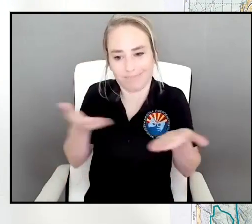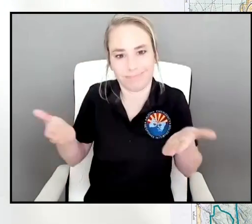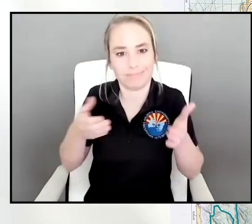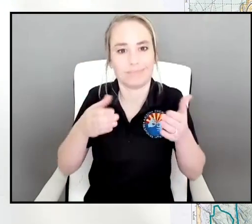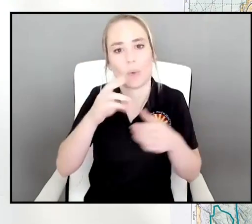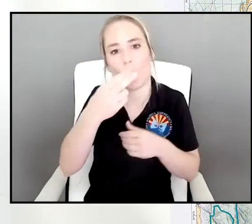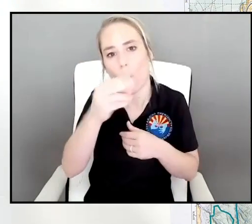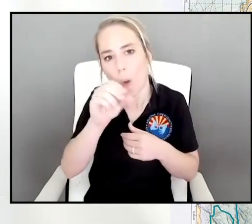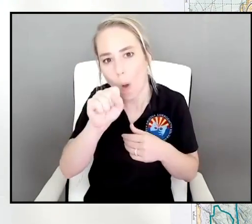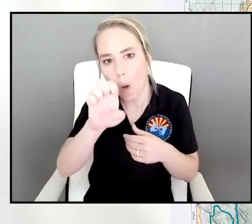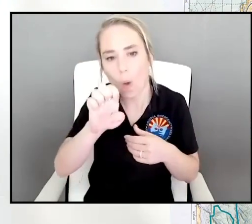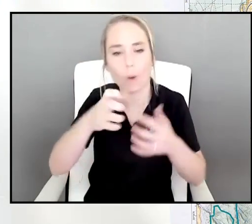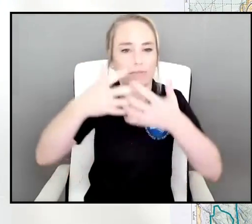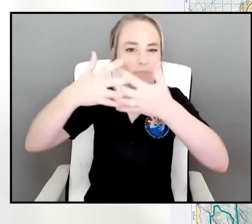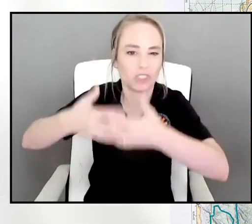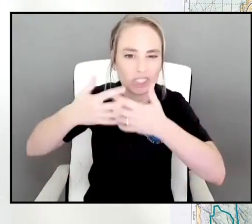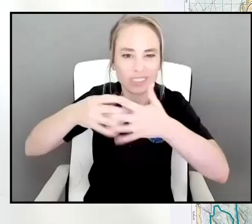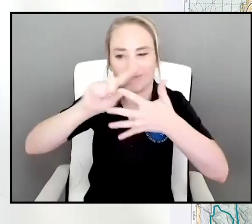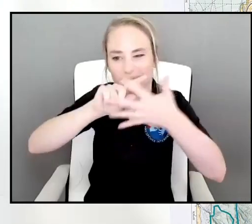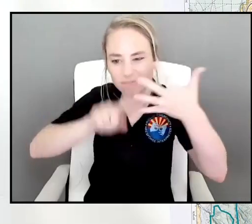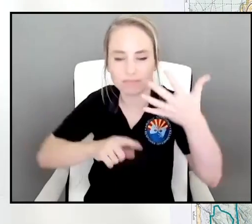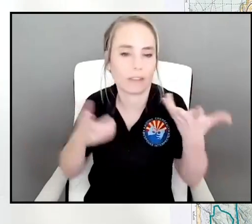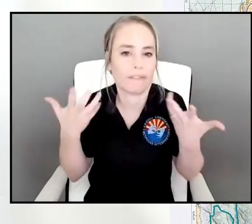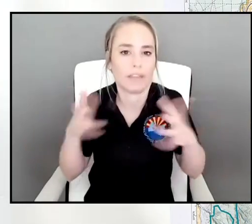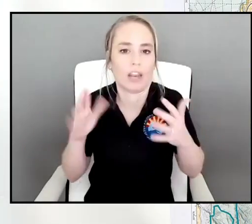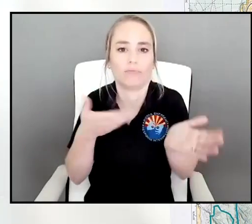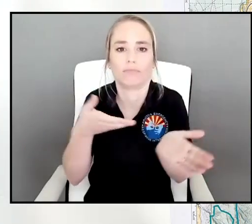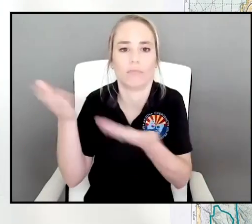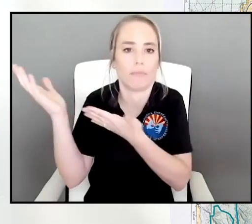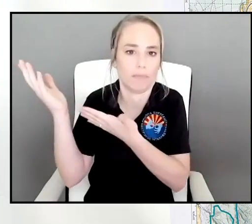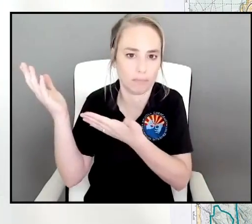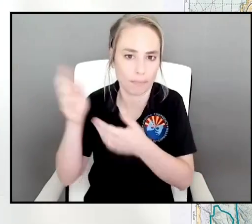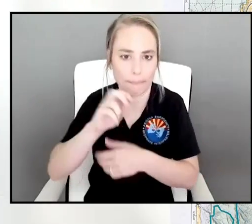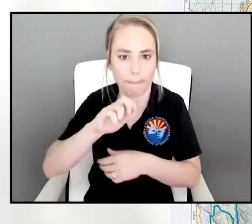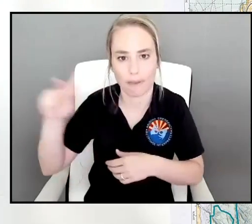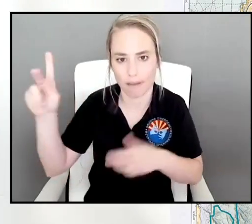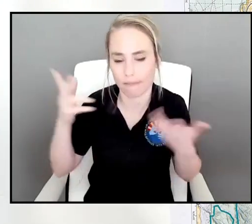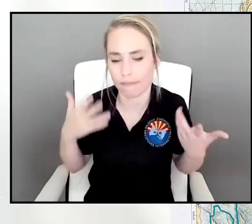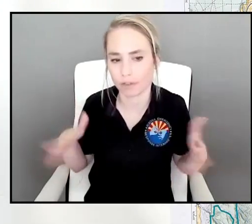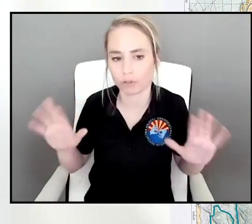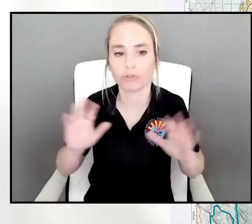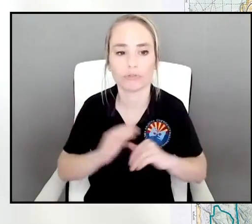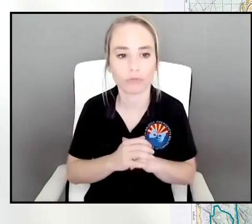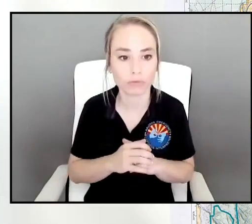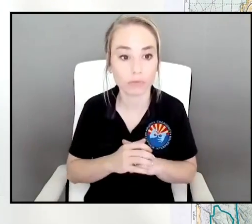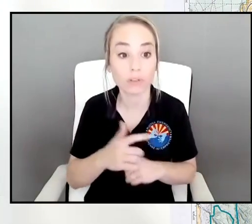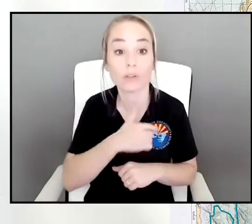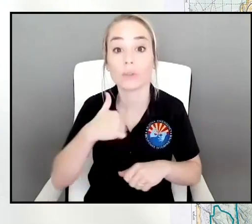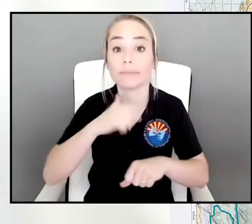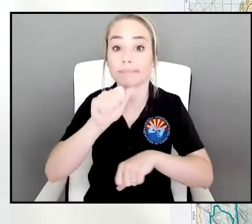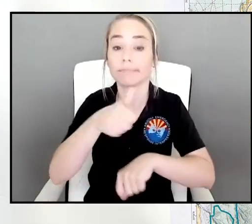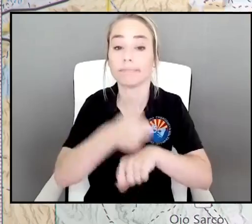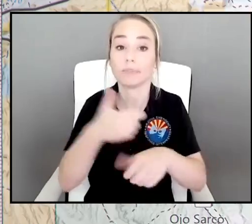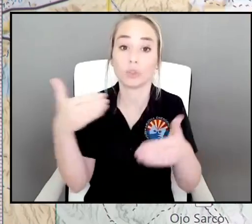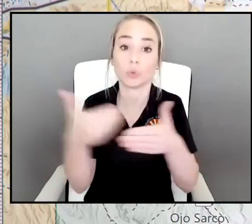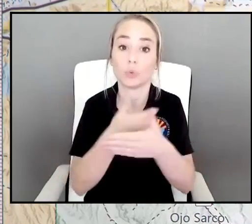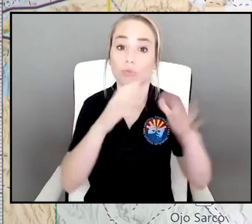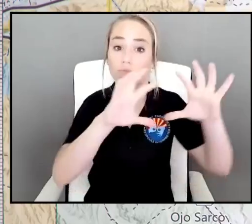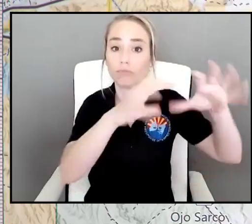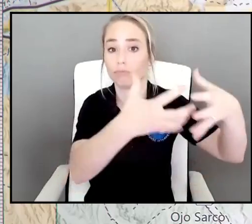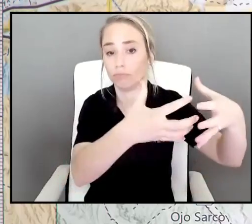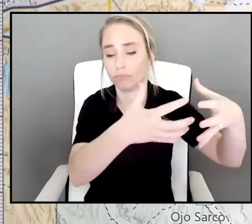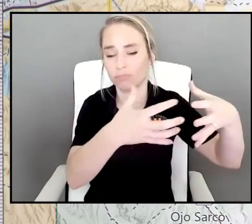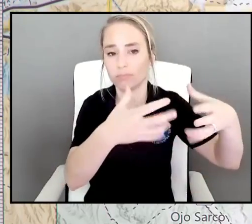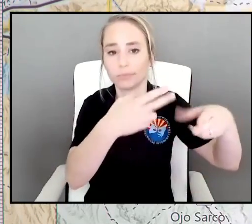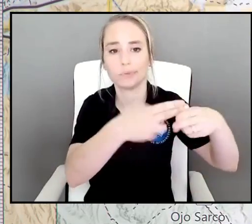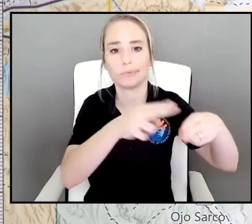taken out. They got all that stuff out of there. We did plug in a new division. We're calling it Division November. They're